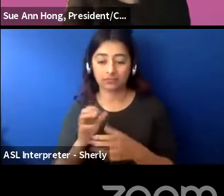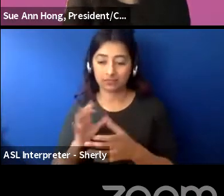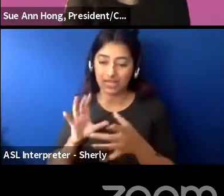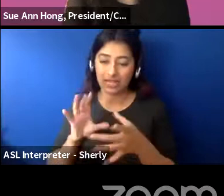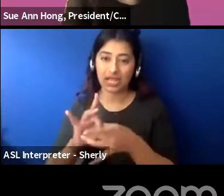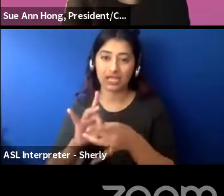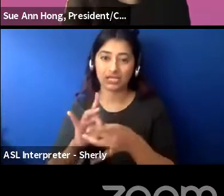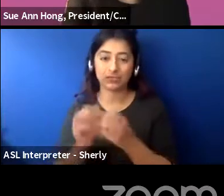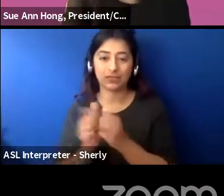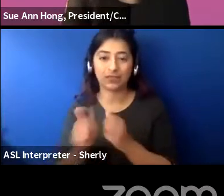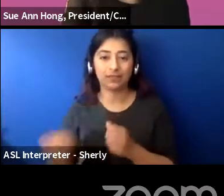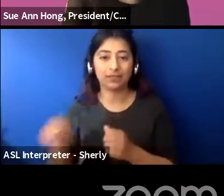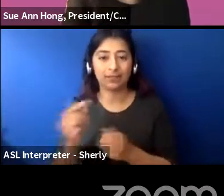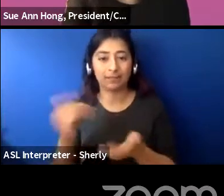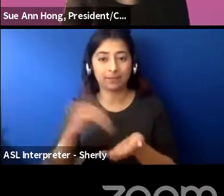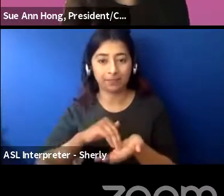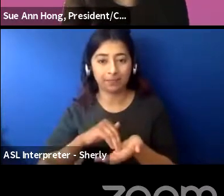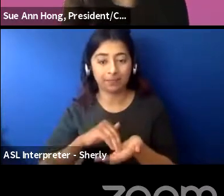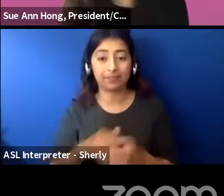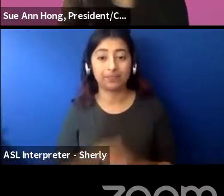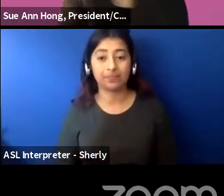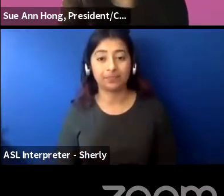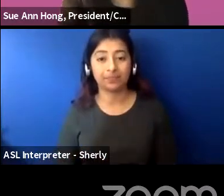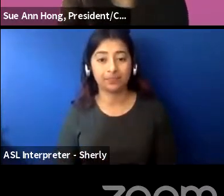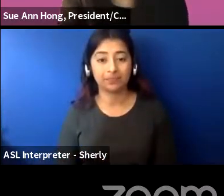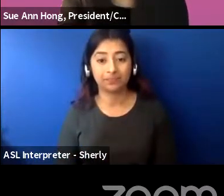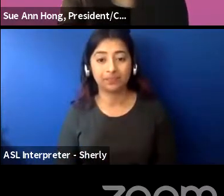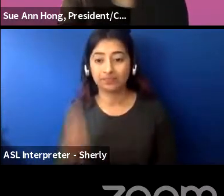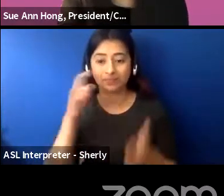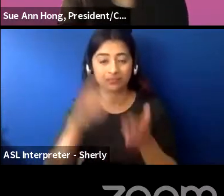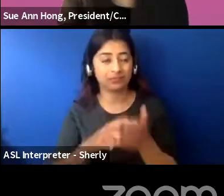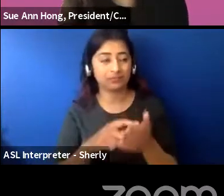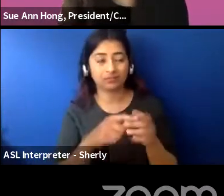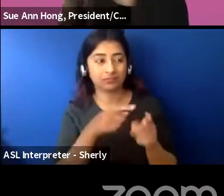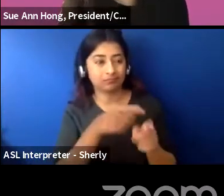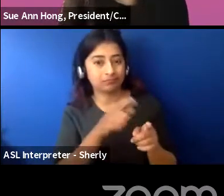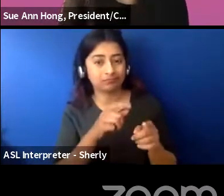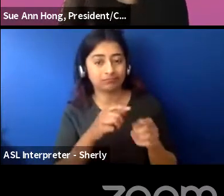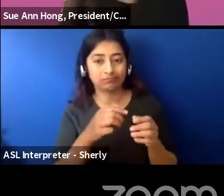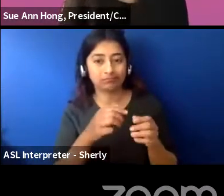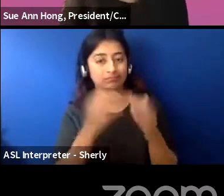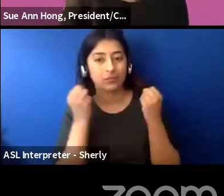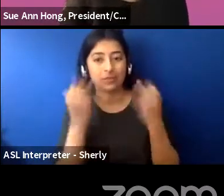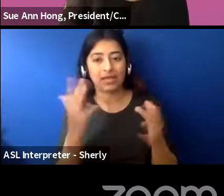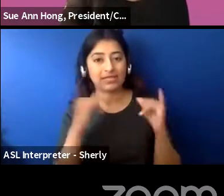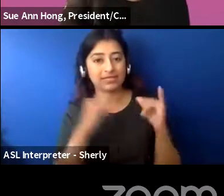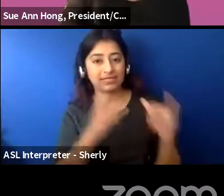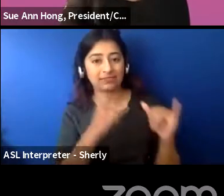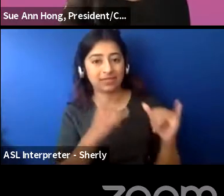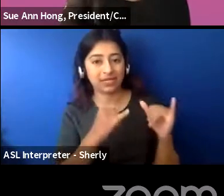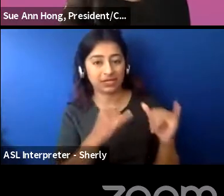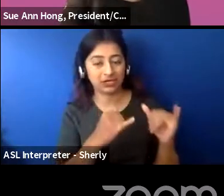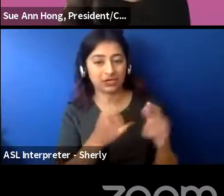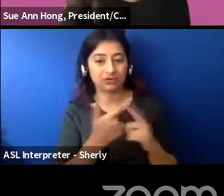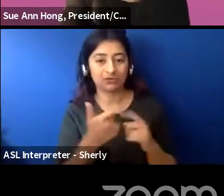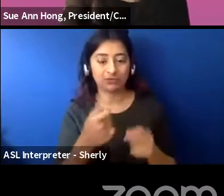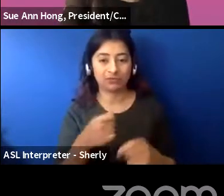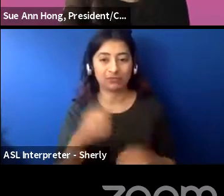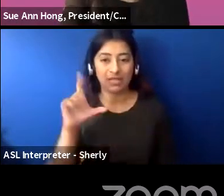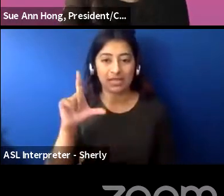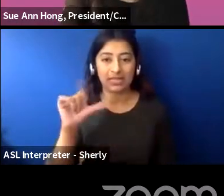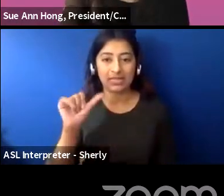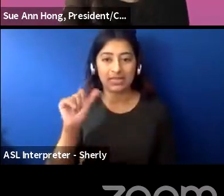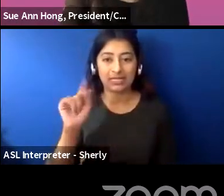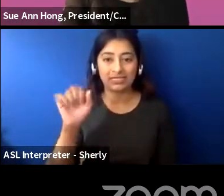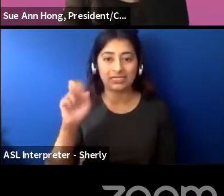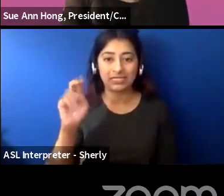them. But I just wanted to share, I saw so many similarities from the Latino community and